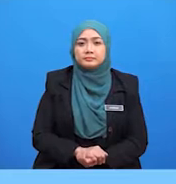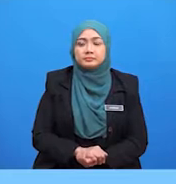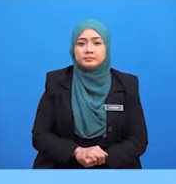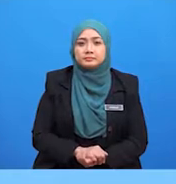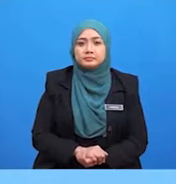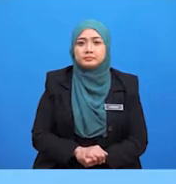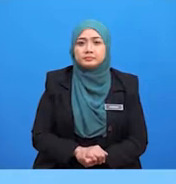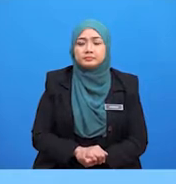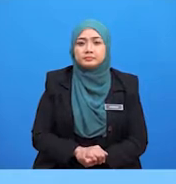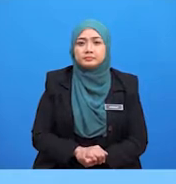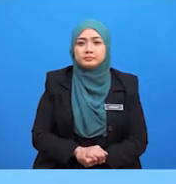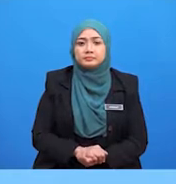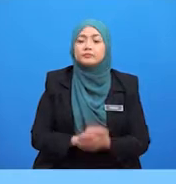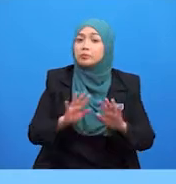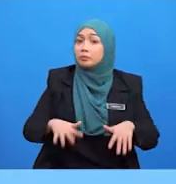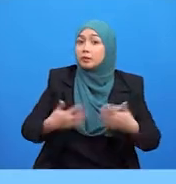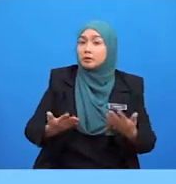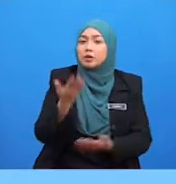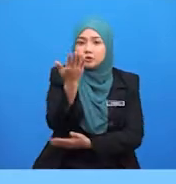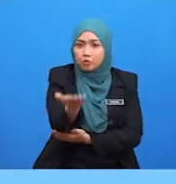So, what about yours?